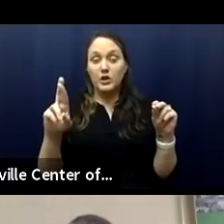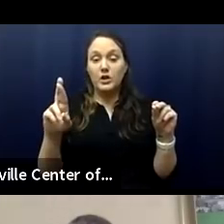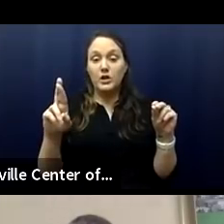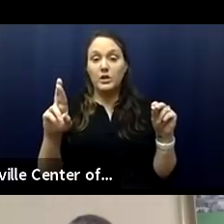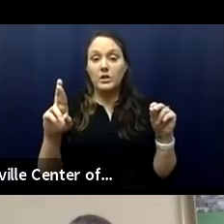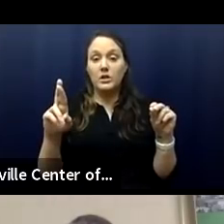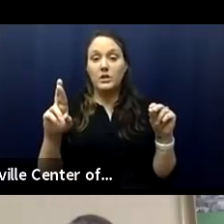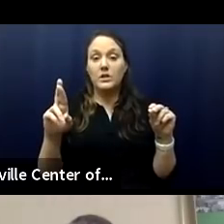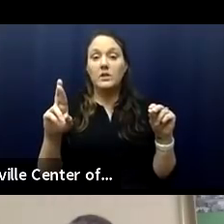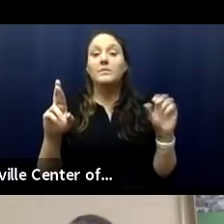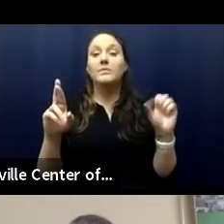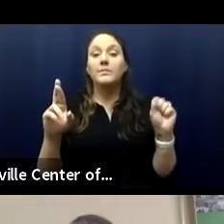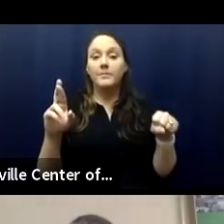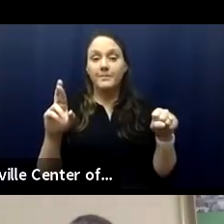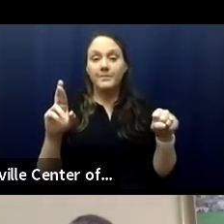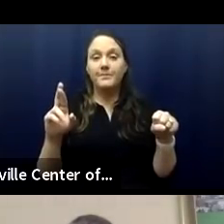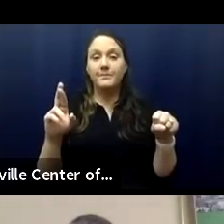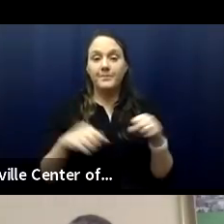Yes.